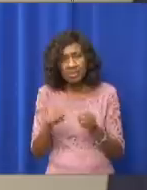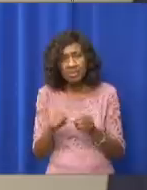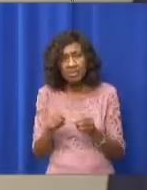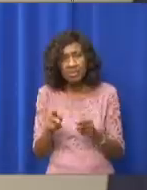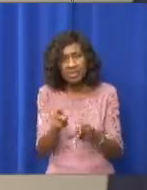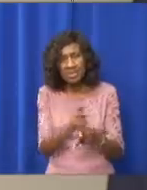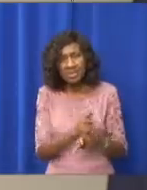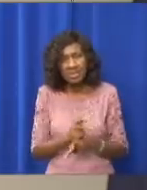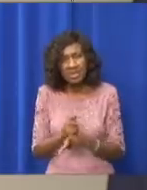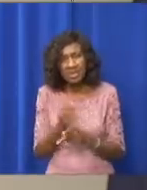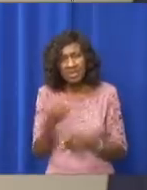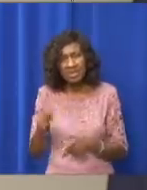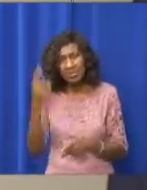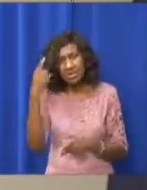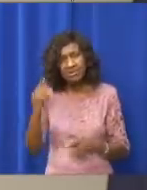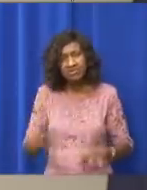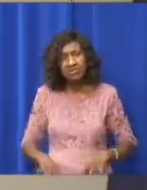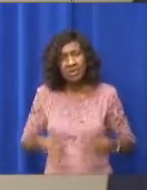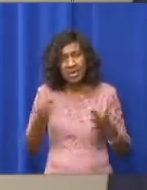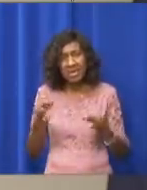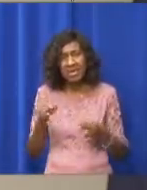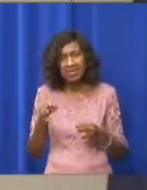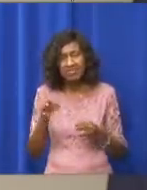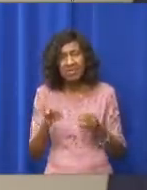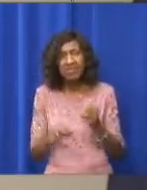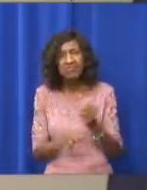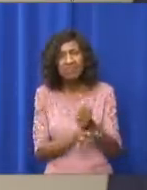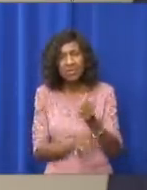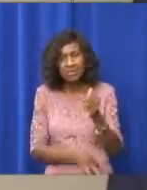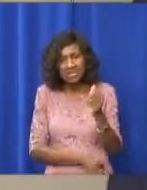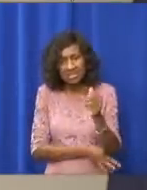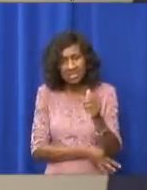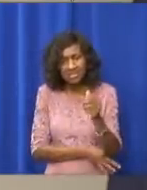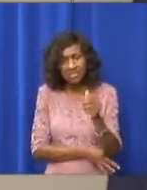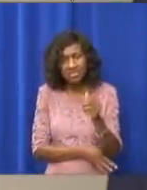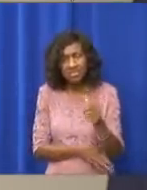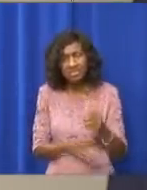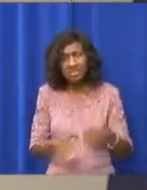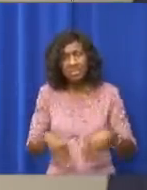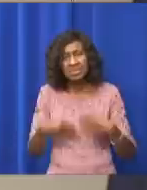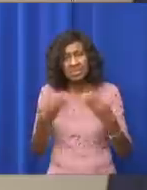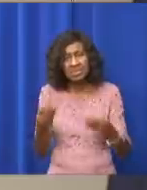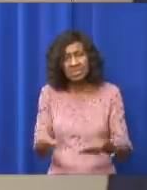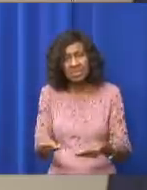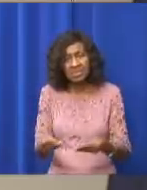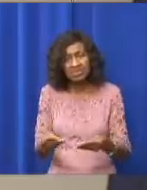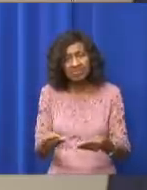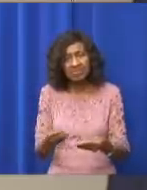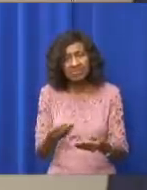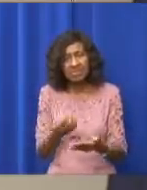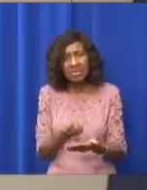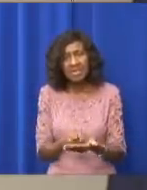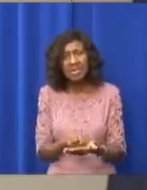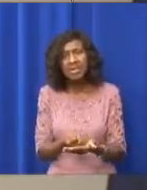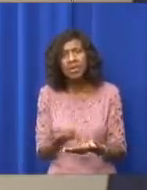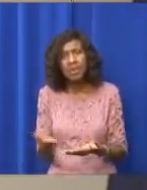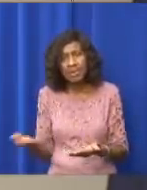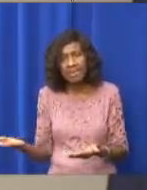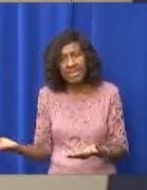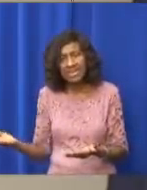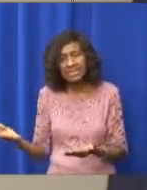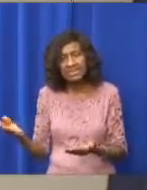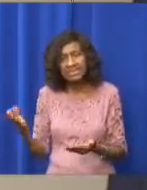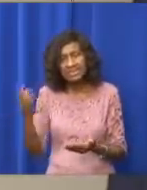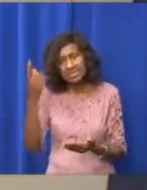Foundation for their recent donation to the HSA for the purchase of vital life-saving medical equipment for the care of patients